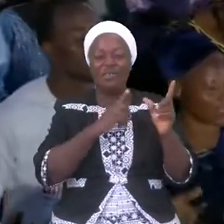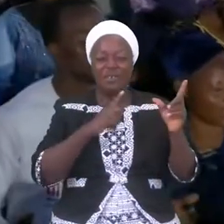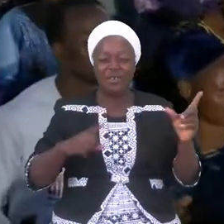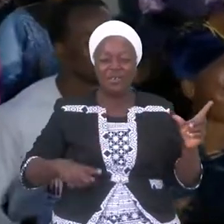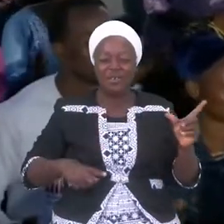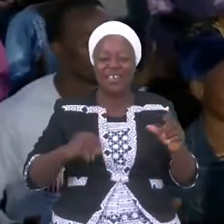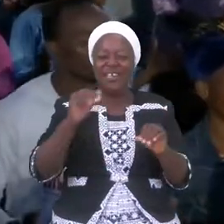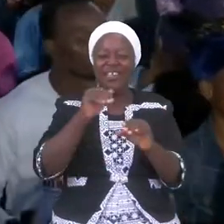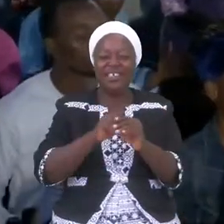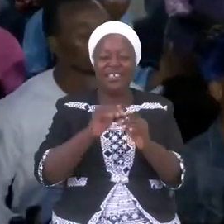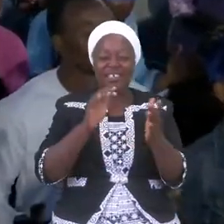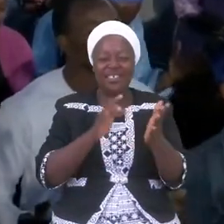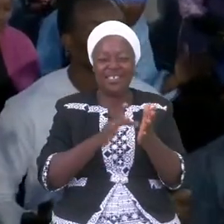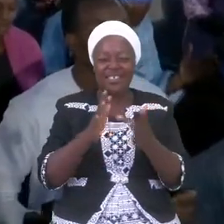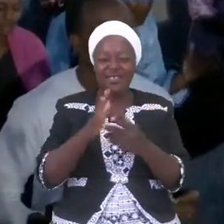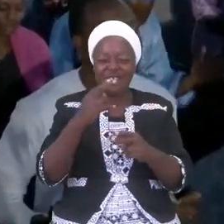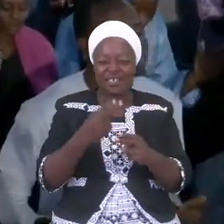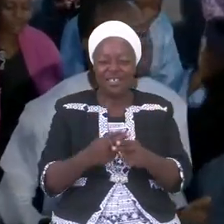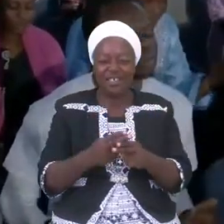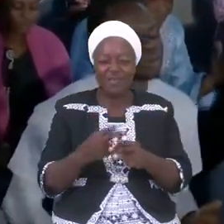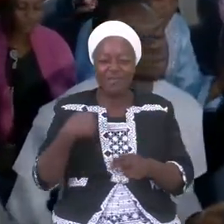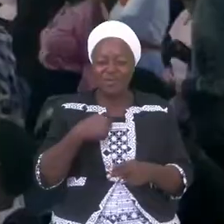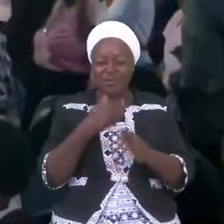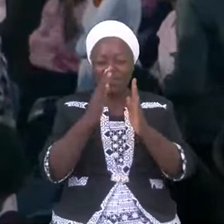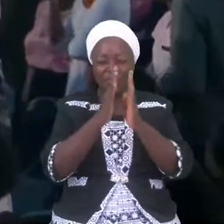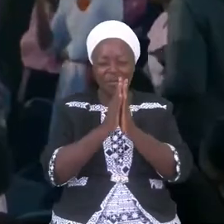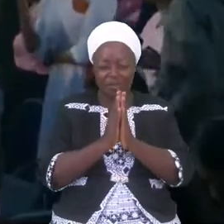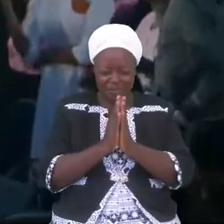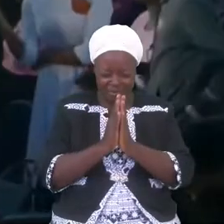In Jesus' name, we pray.